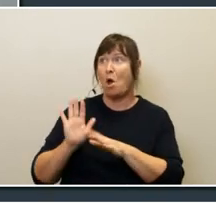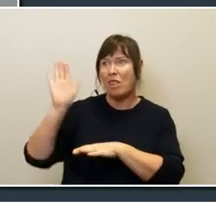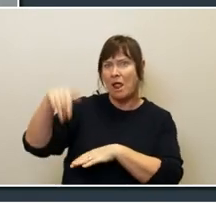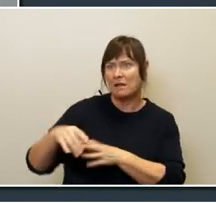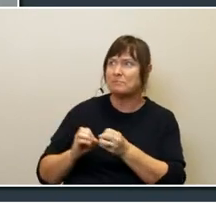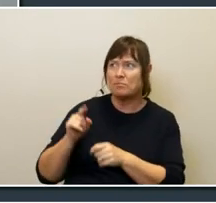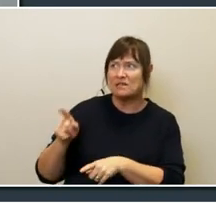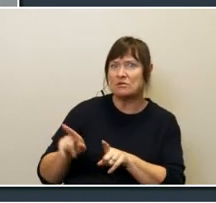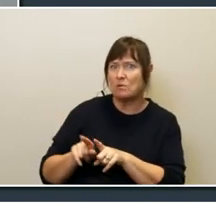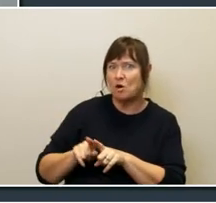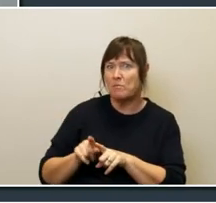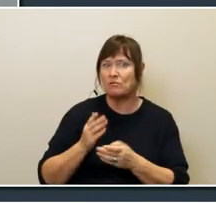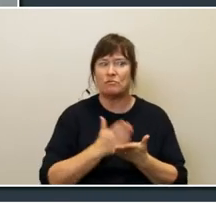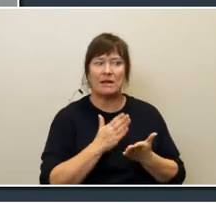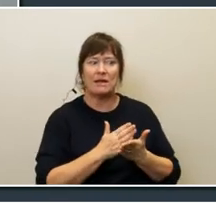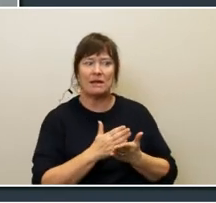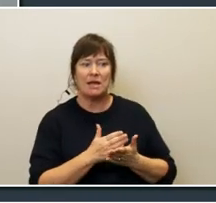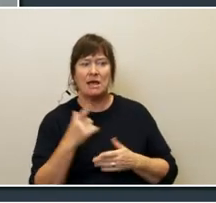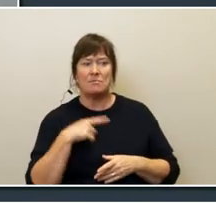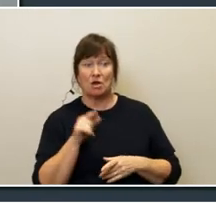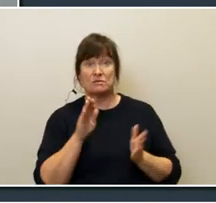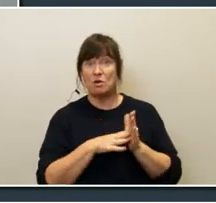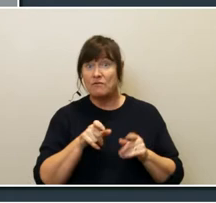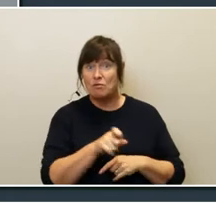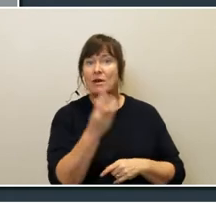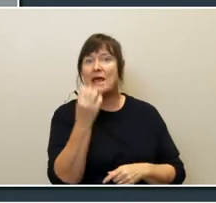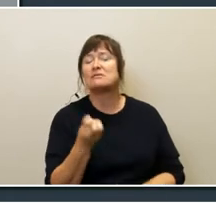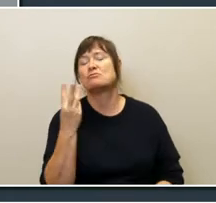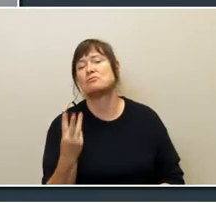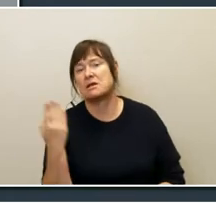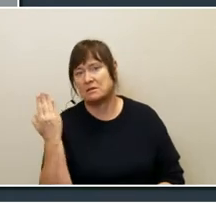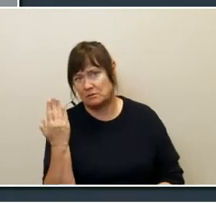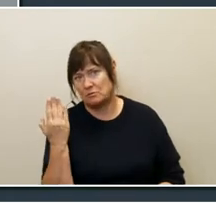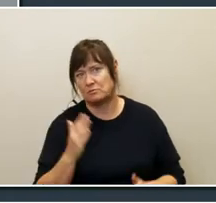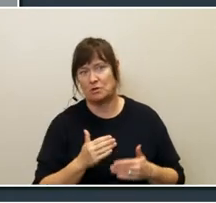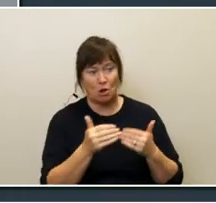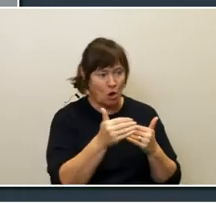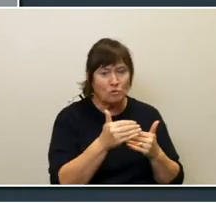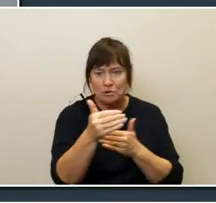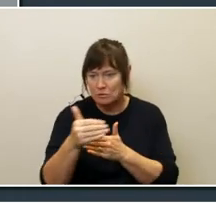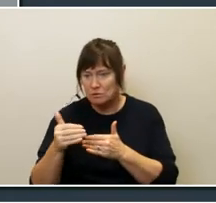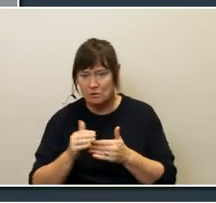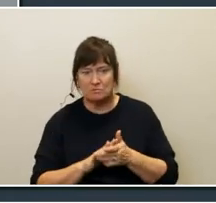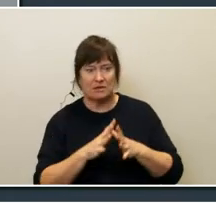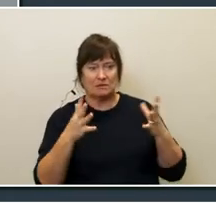look at also, but I just believe the close proximity of the three schools is a major problem. Thank